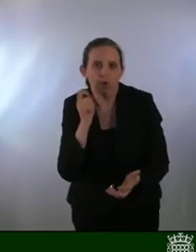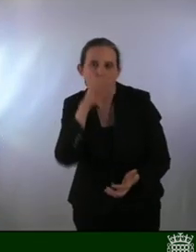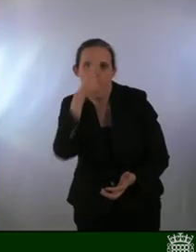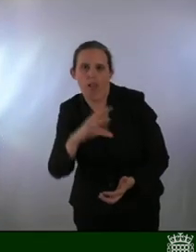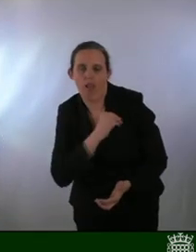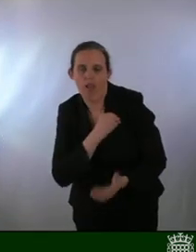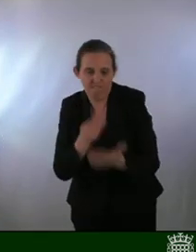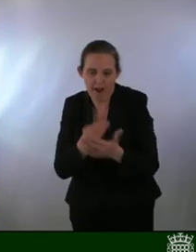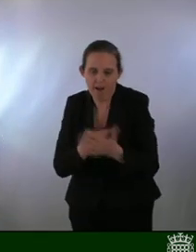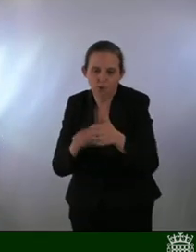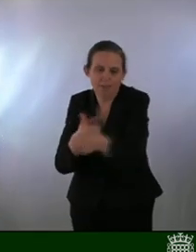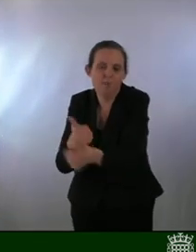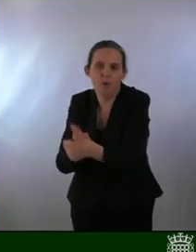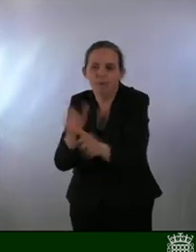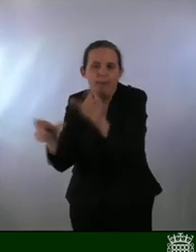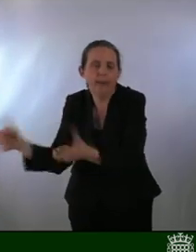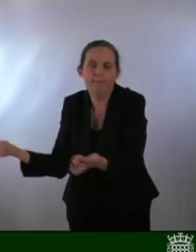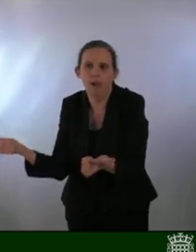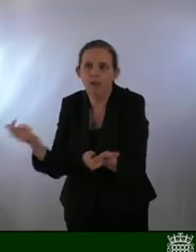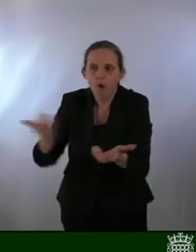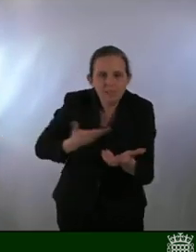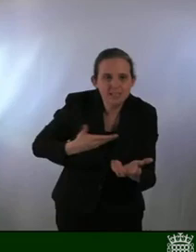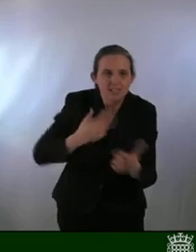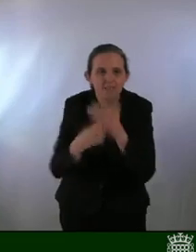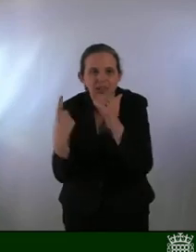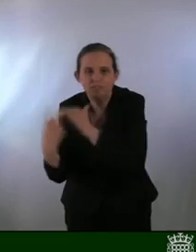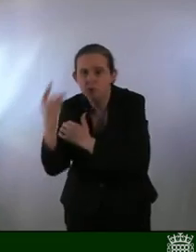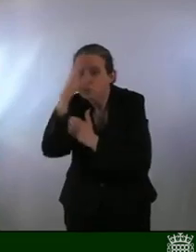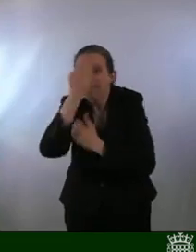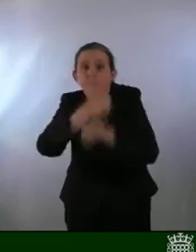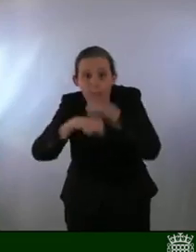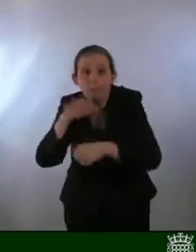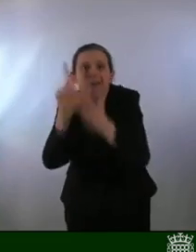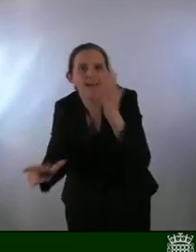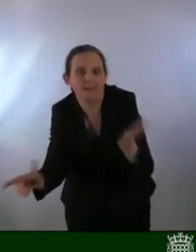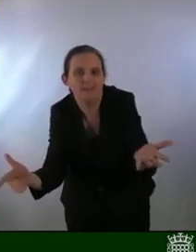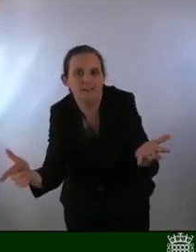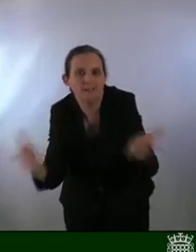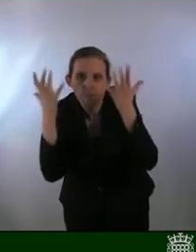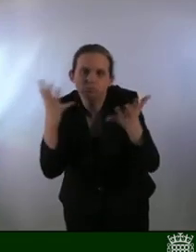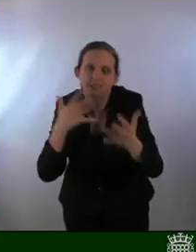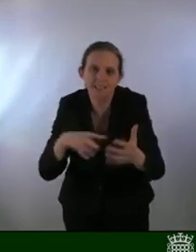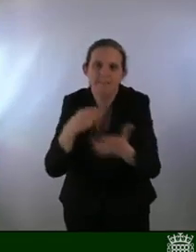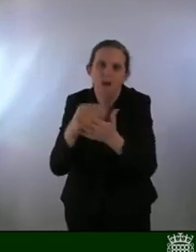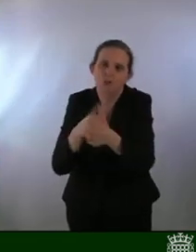for business and people, because it is getting too late. Well, we changed the